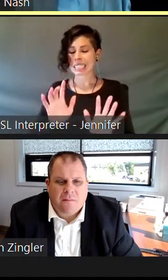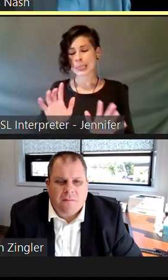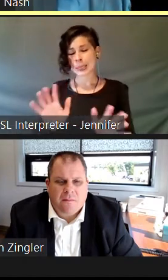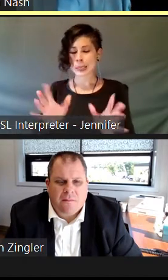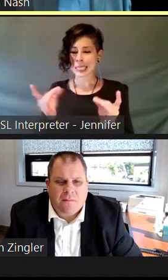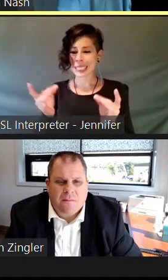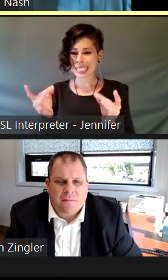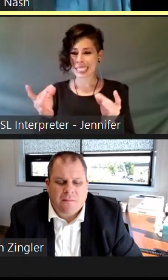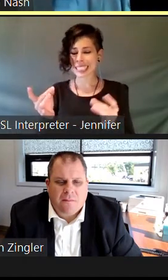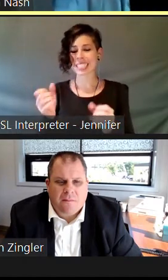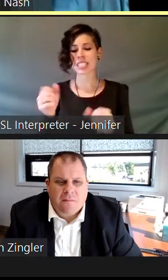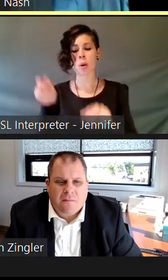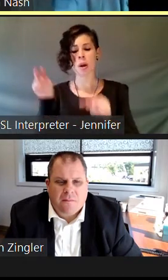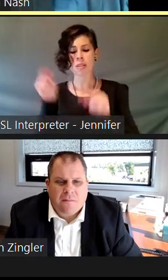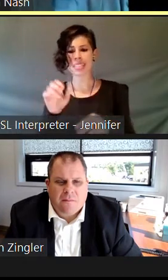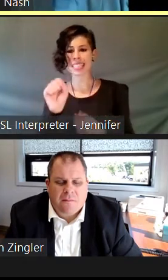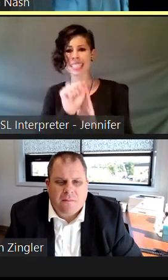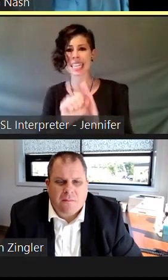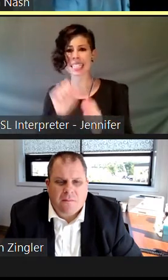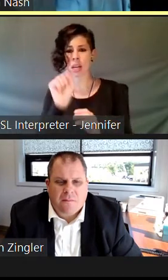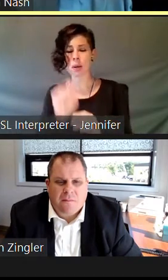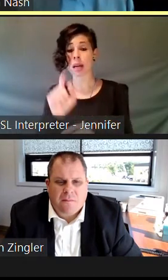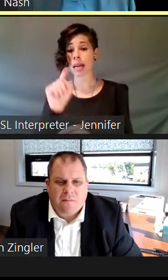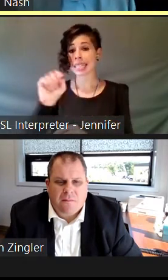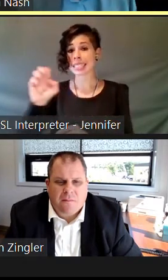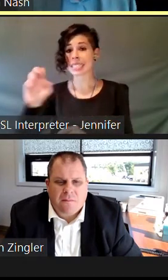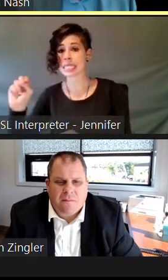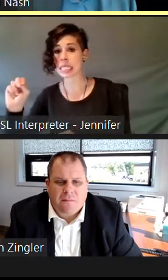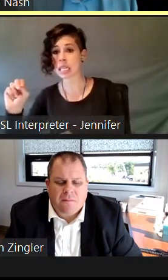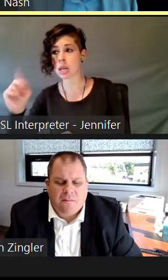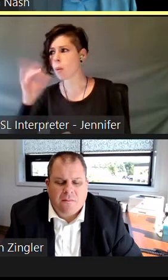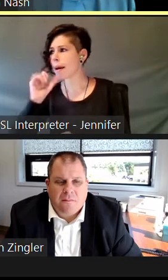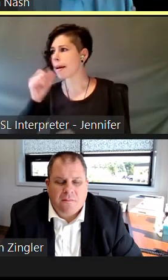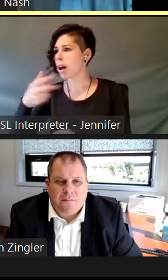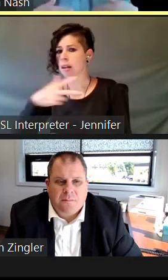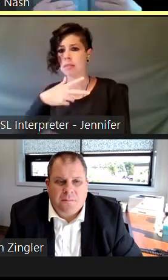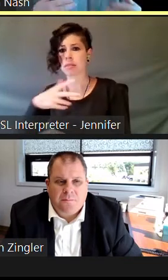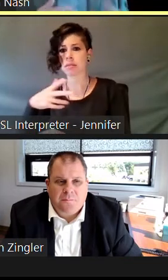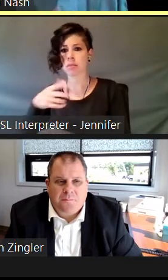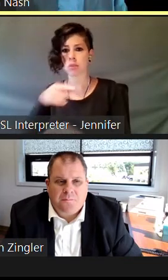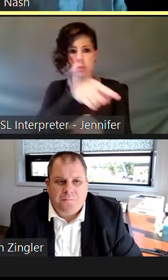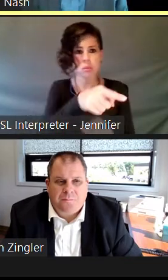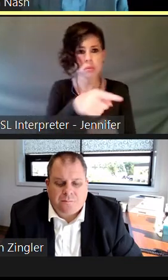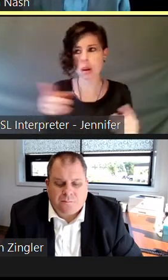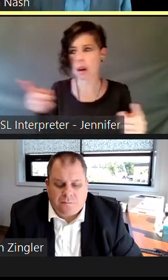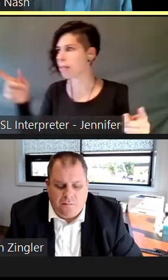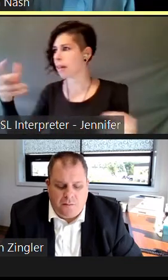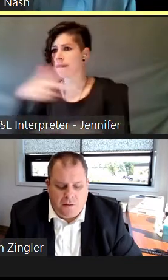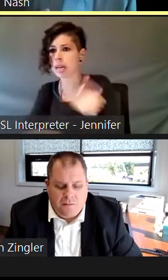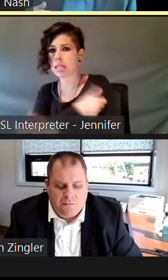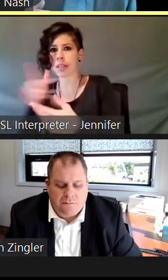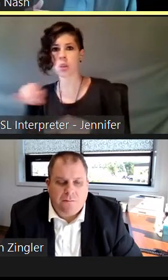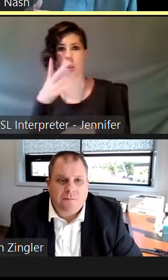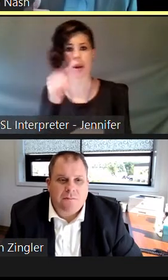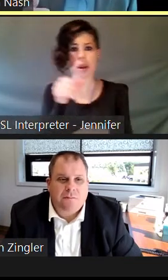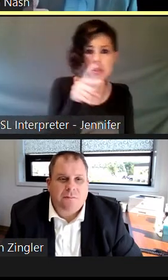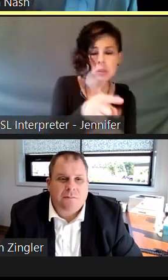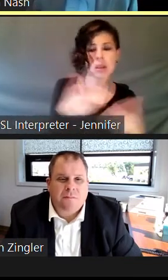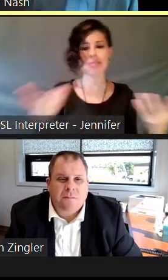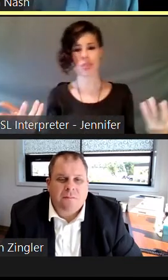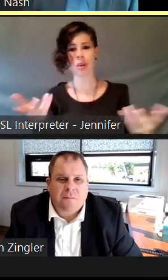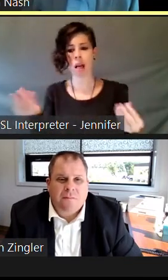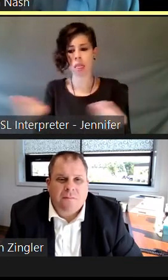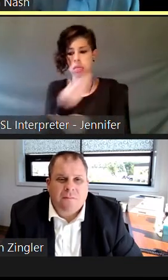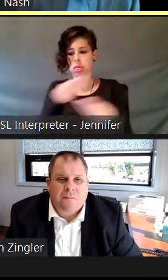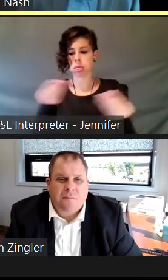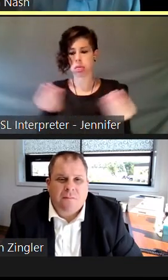at these states in the South. Tennessee is vaccinating their people. How come you're not going to vaccinate us? And we played that role. And